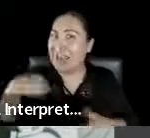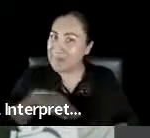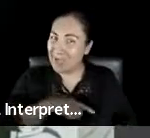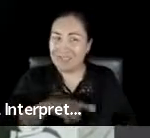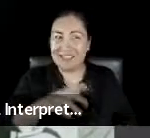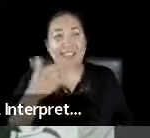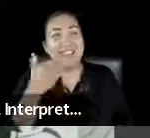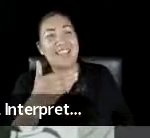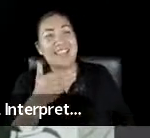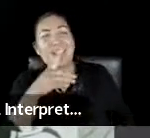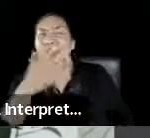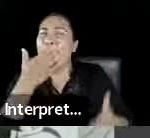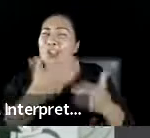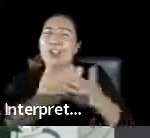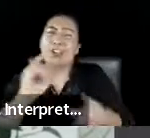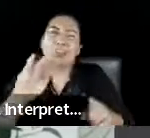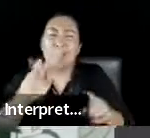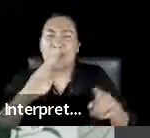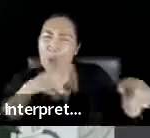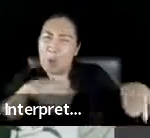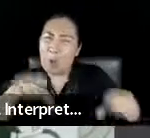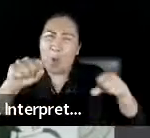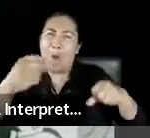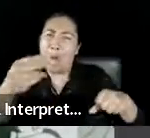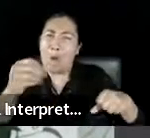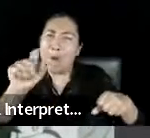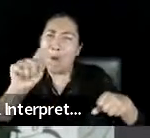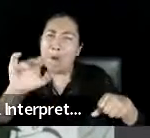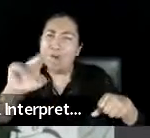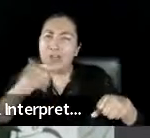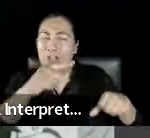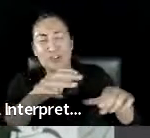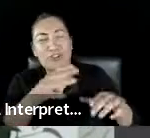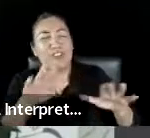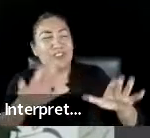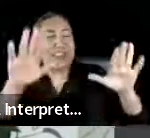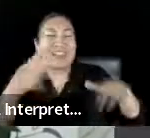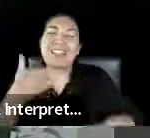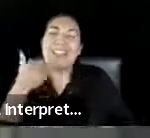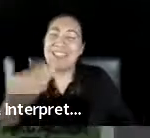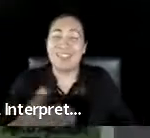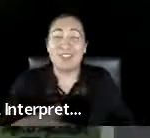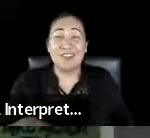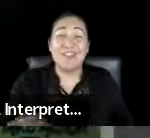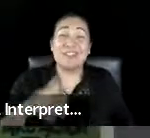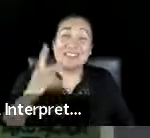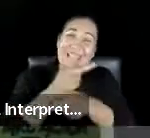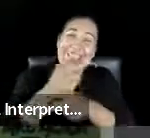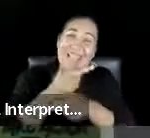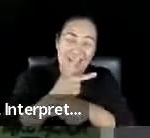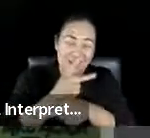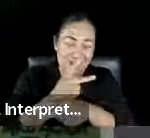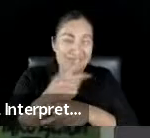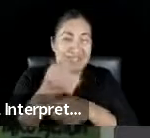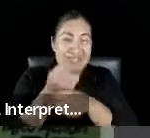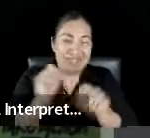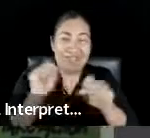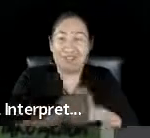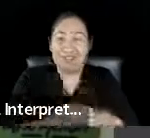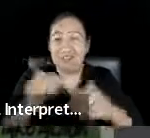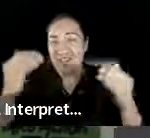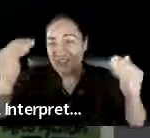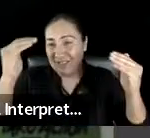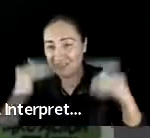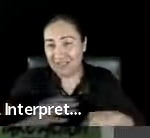Thank and you. Good job hosting. You're doing great. Thanks, Asha. Thanks, Drew. We'll catch you down the road. Take care. Stay safe. And now